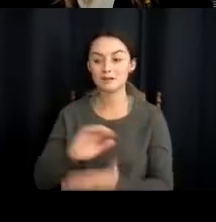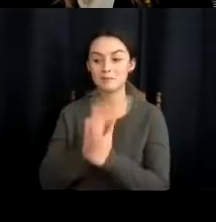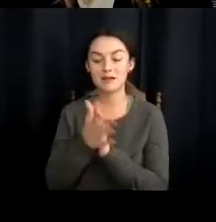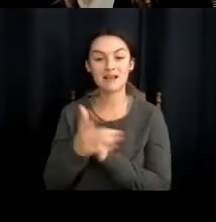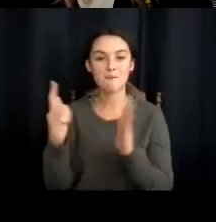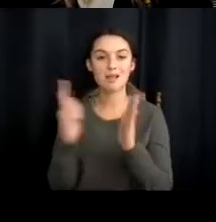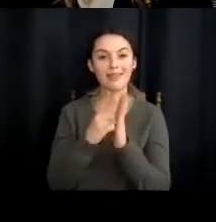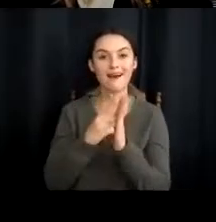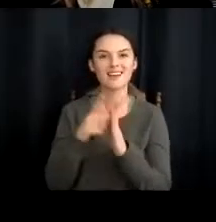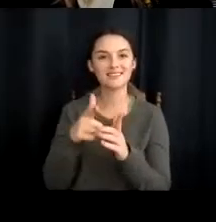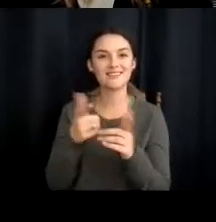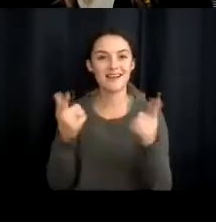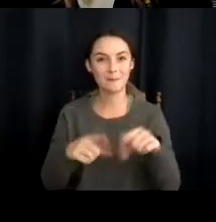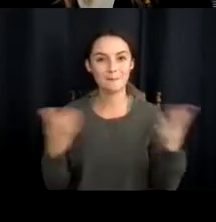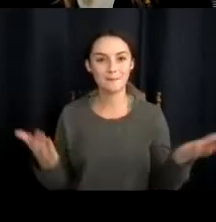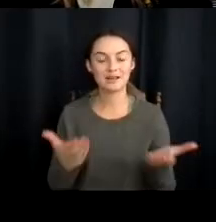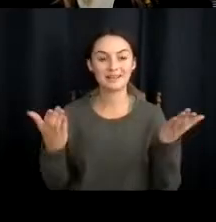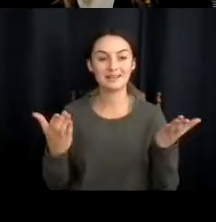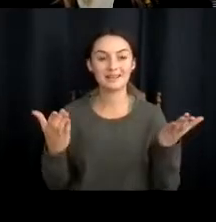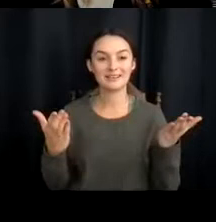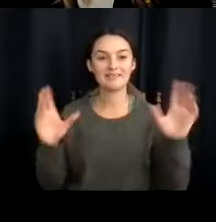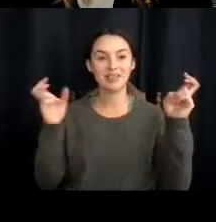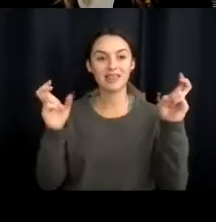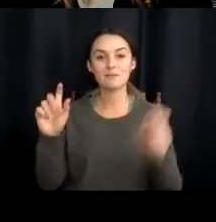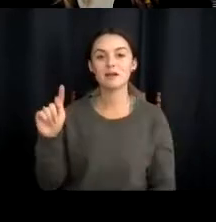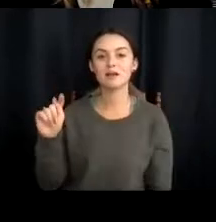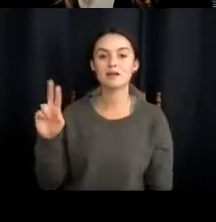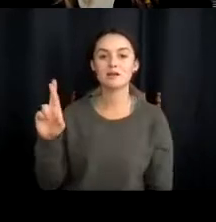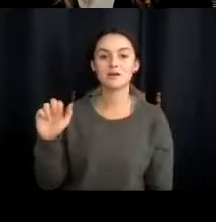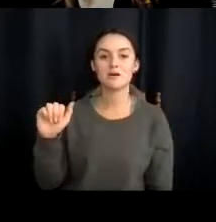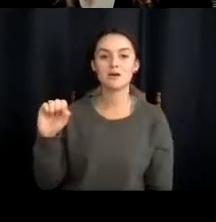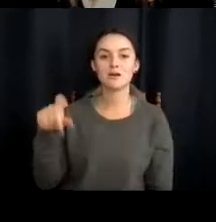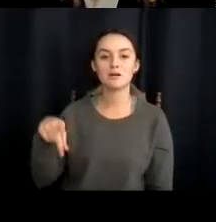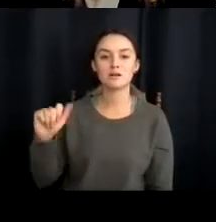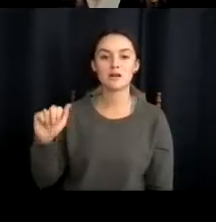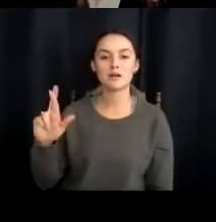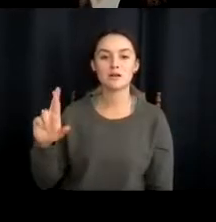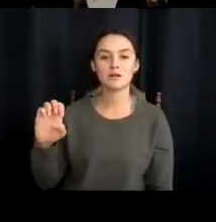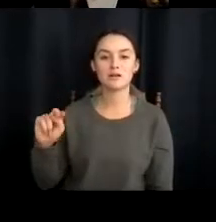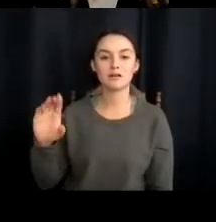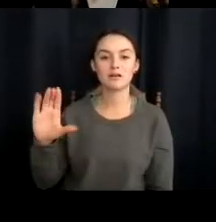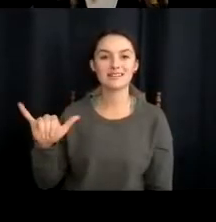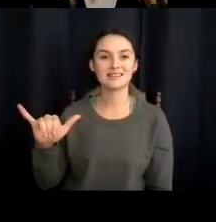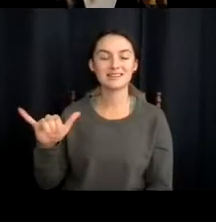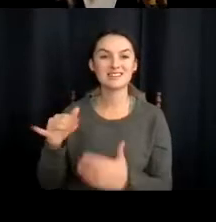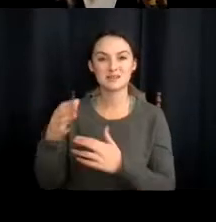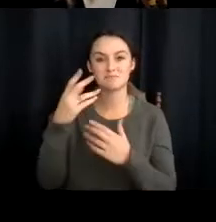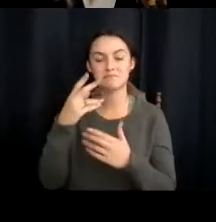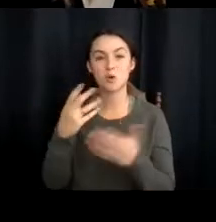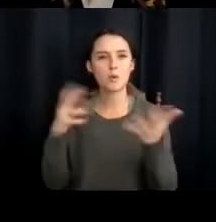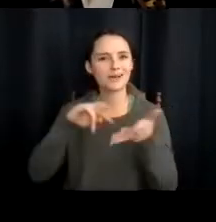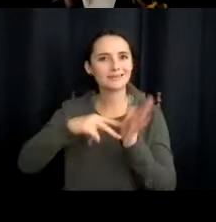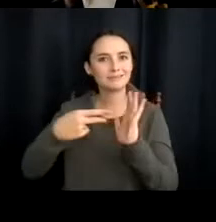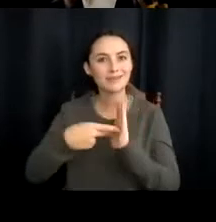this chamber is transparency. Let's take a moment to talk about what that word means. If something